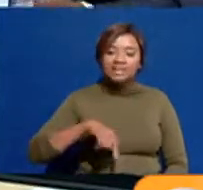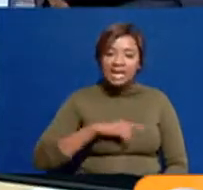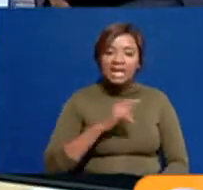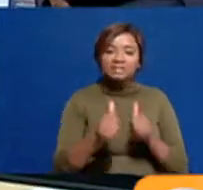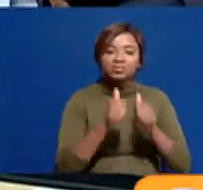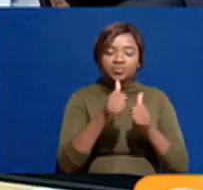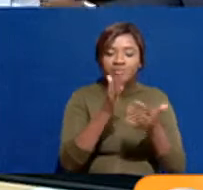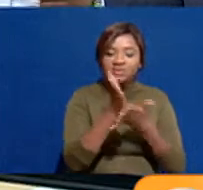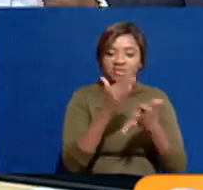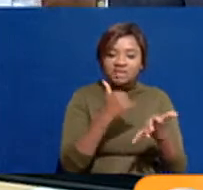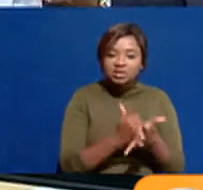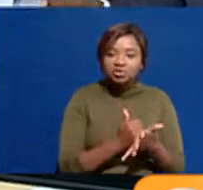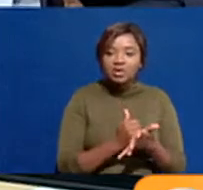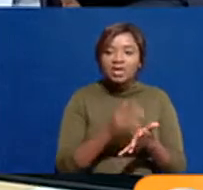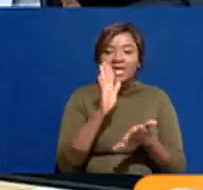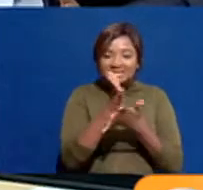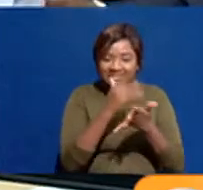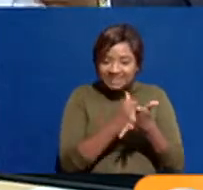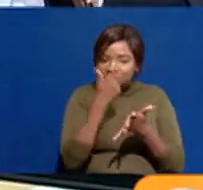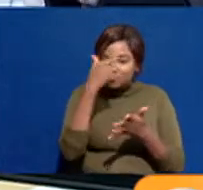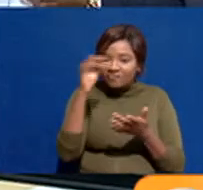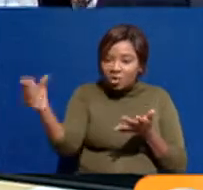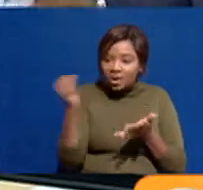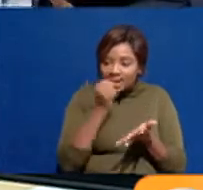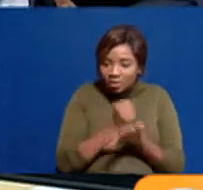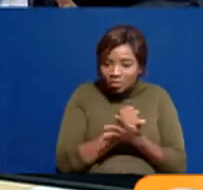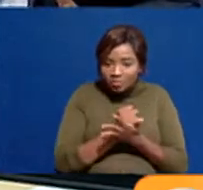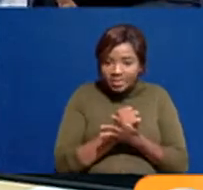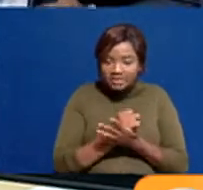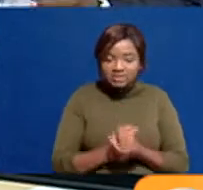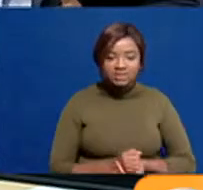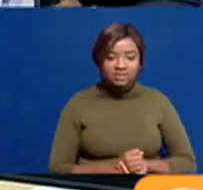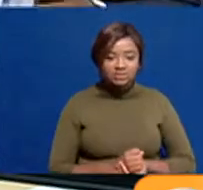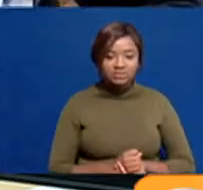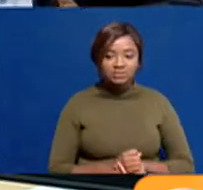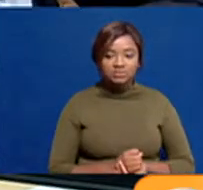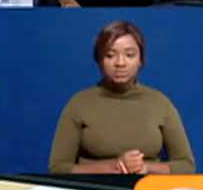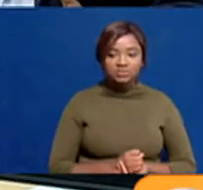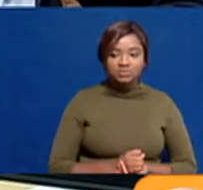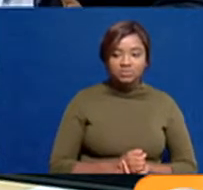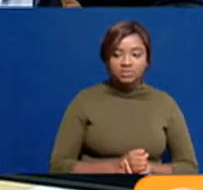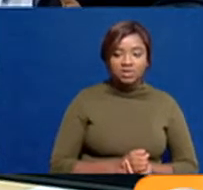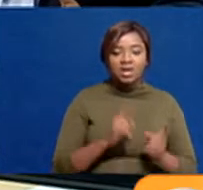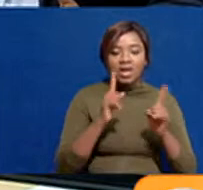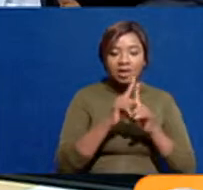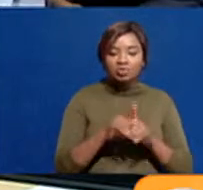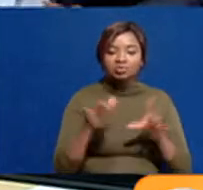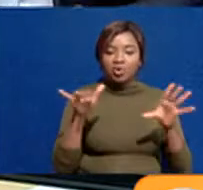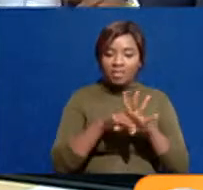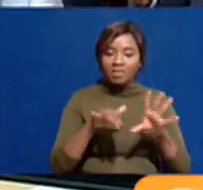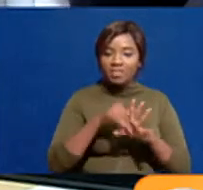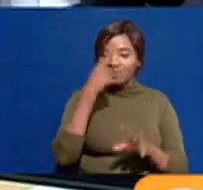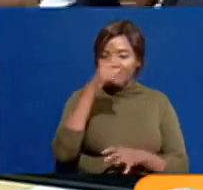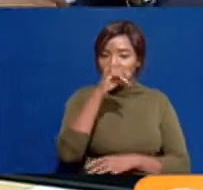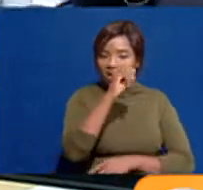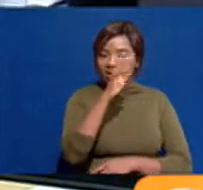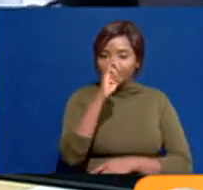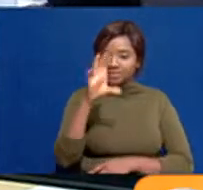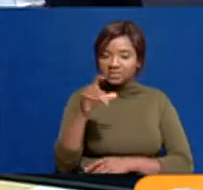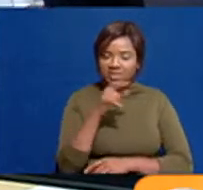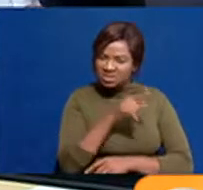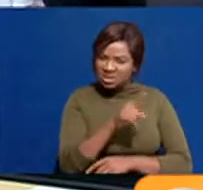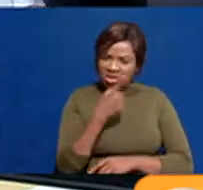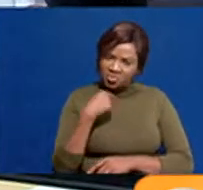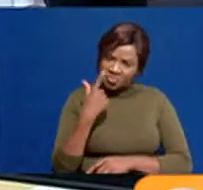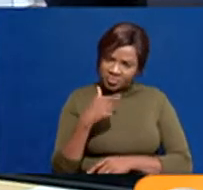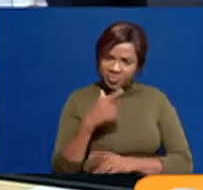we amended the section of the recruitment of the composition of the members of IEBC. In fact, what we